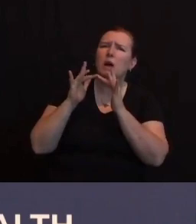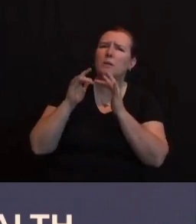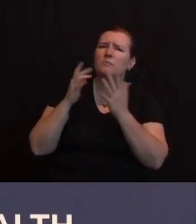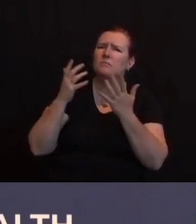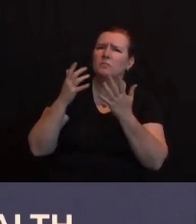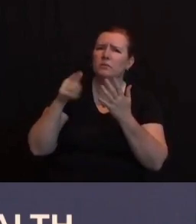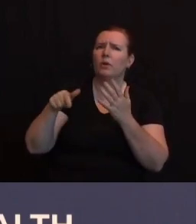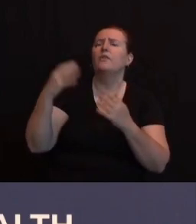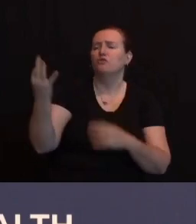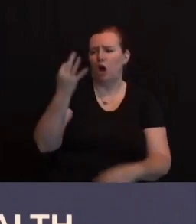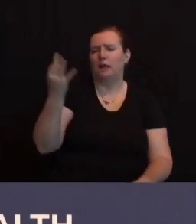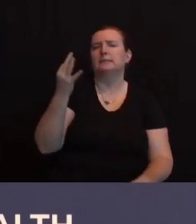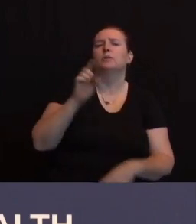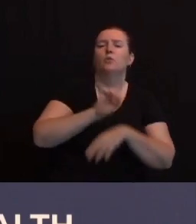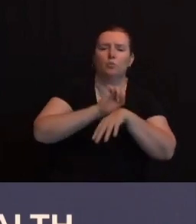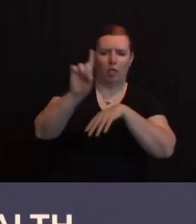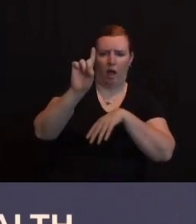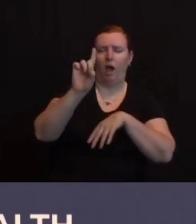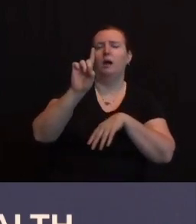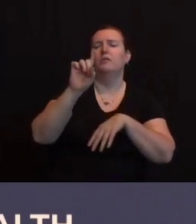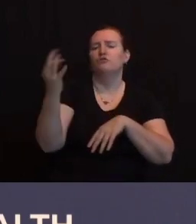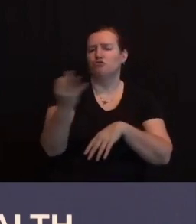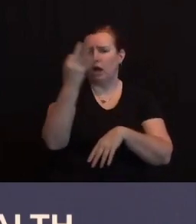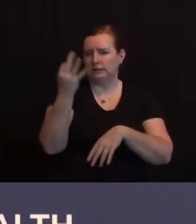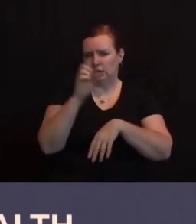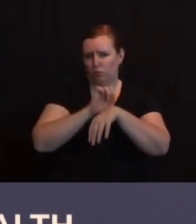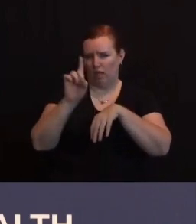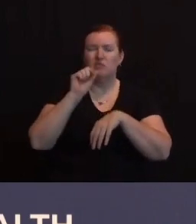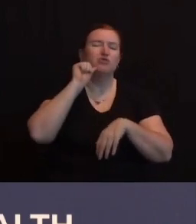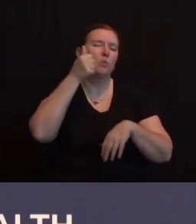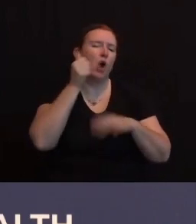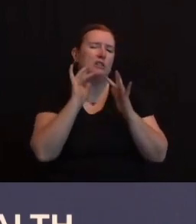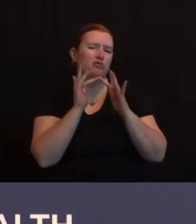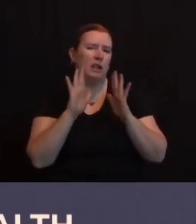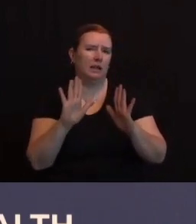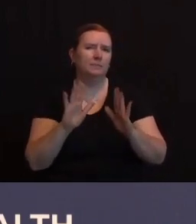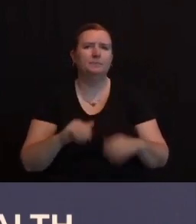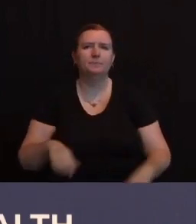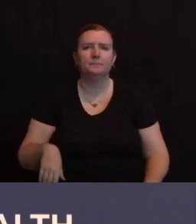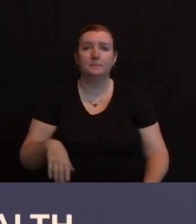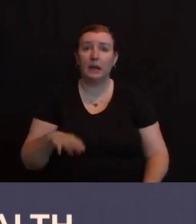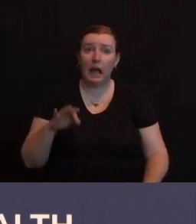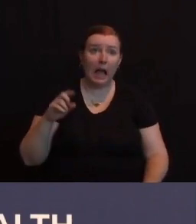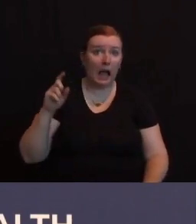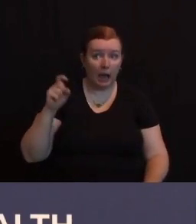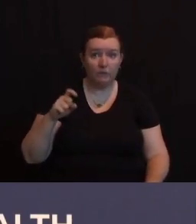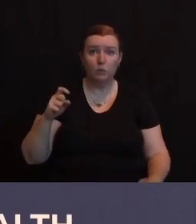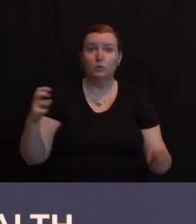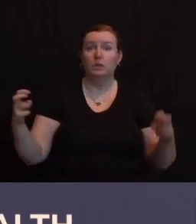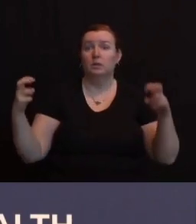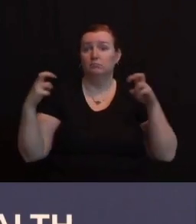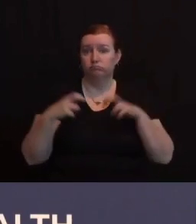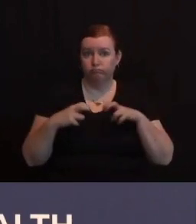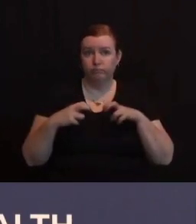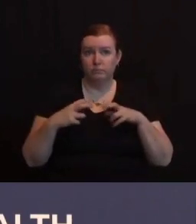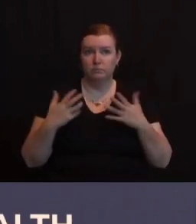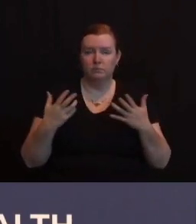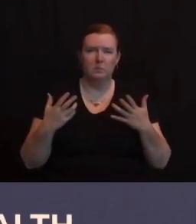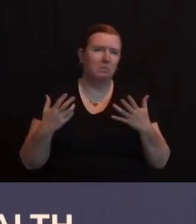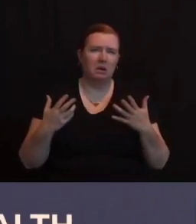1 p.m., unless we find a need to connect with you in some other form between now and